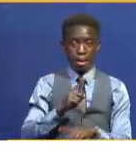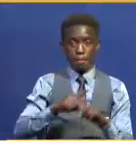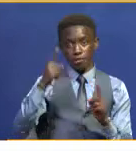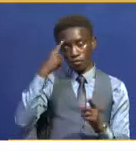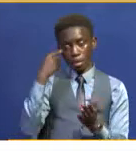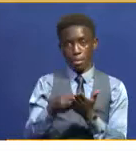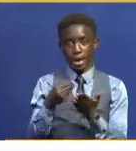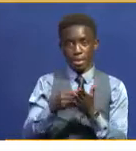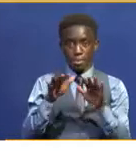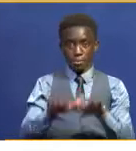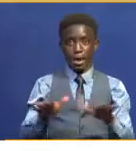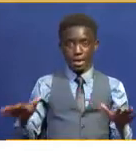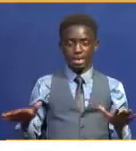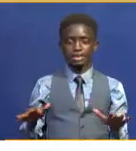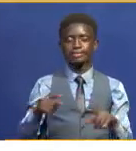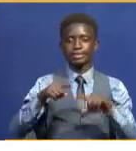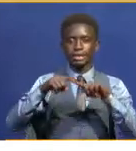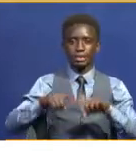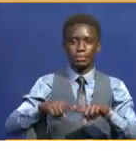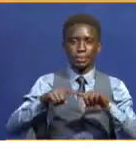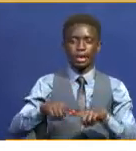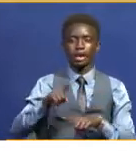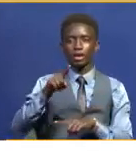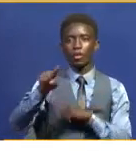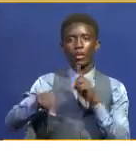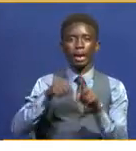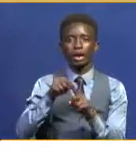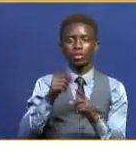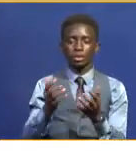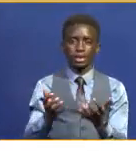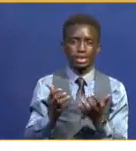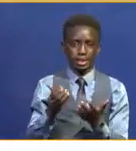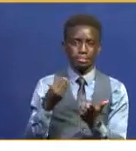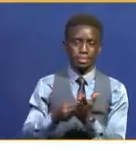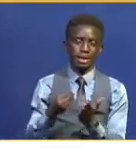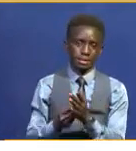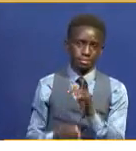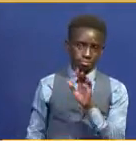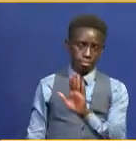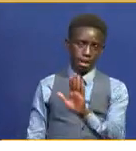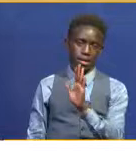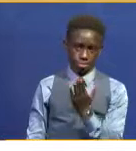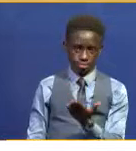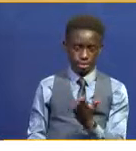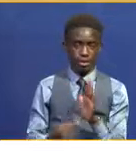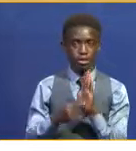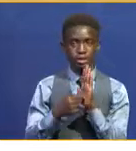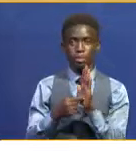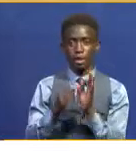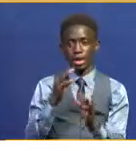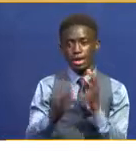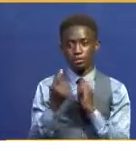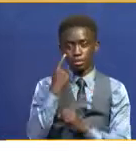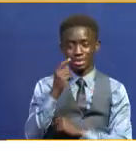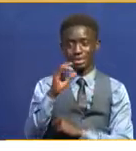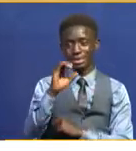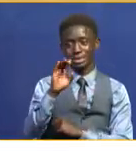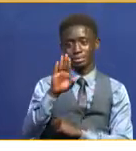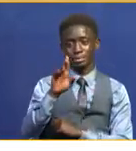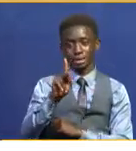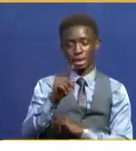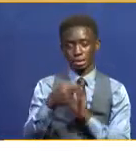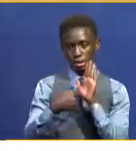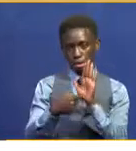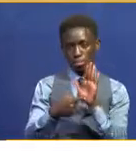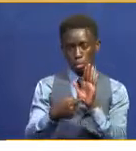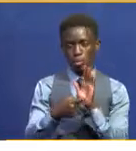it depends on when you actually need the funds. Yeah, because when you look at the statistics, for instance, from the Central Bank of Kenya, I think